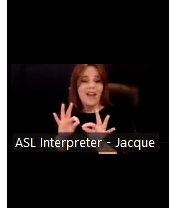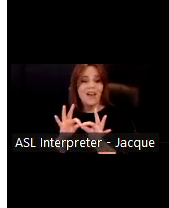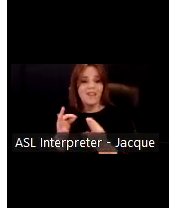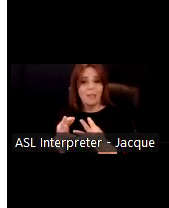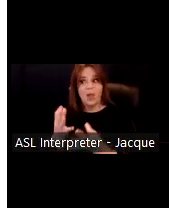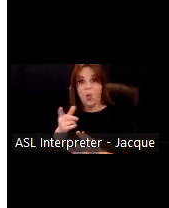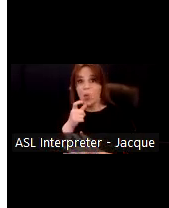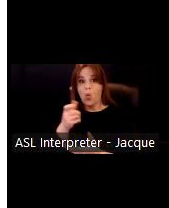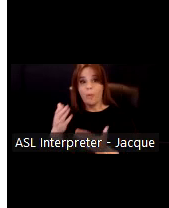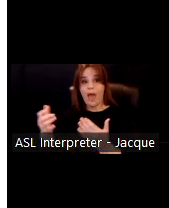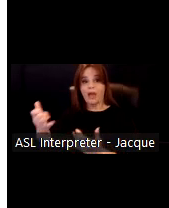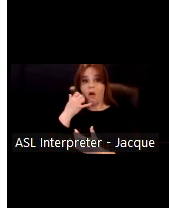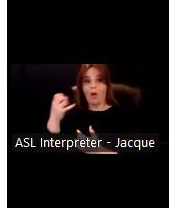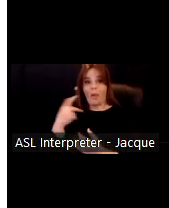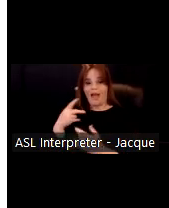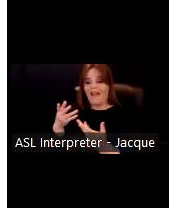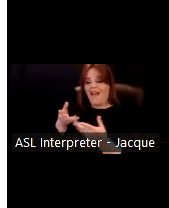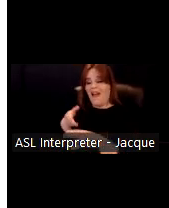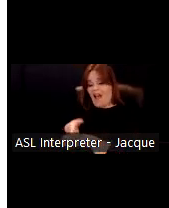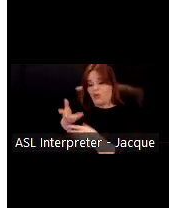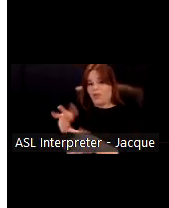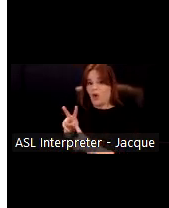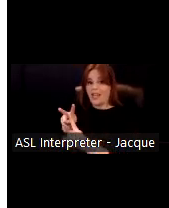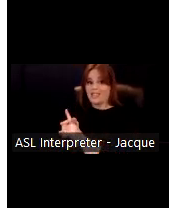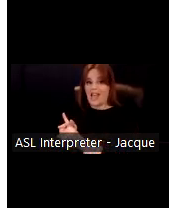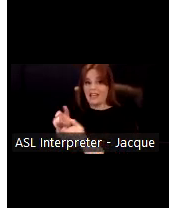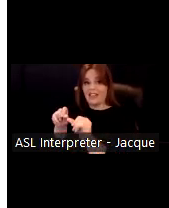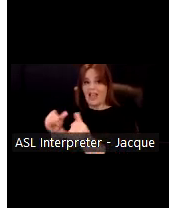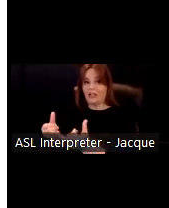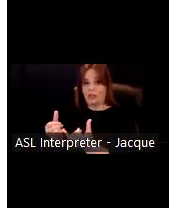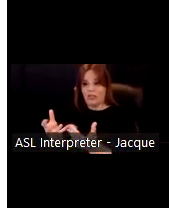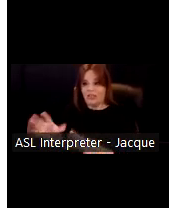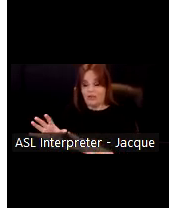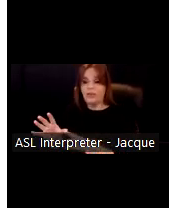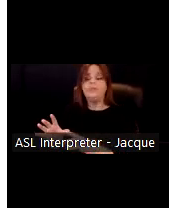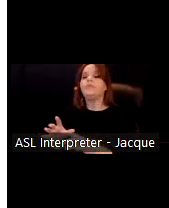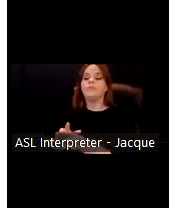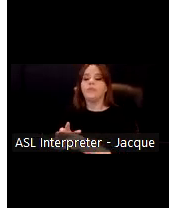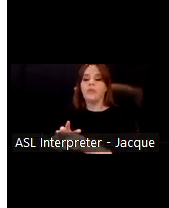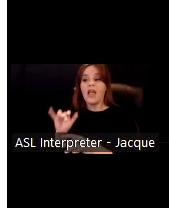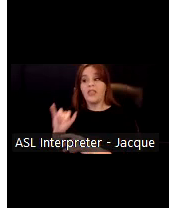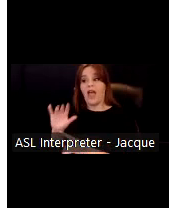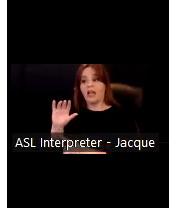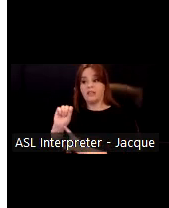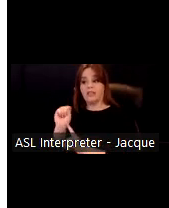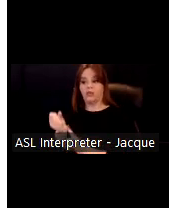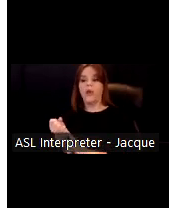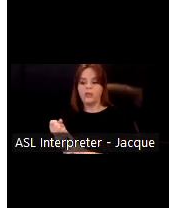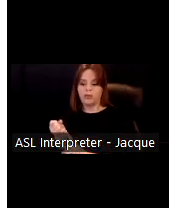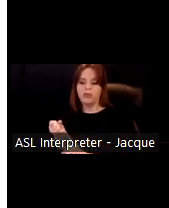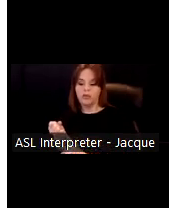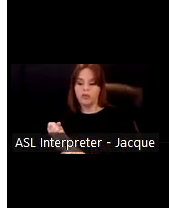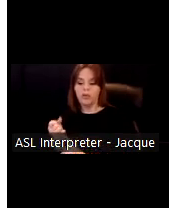like after we assigned them an agency when they didn't respond back to us. In those situations, we would go over